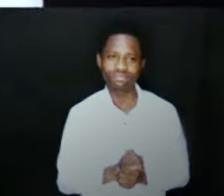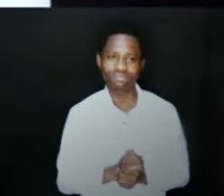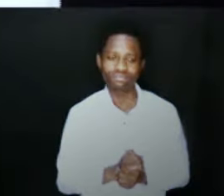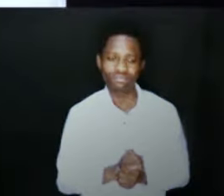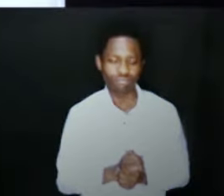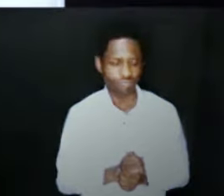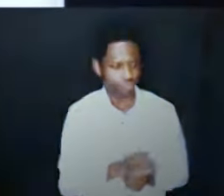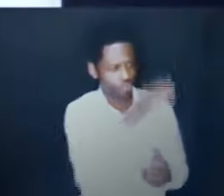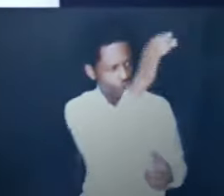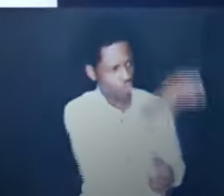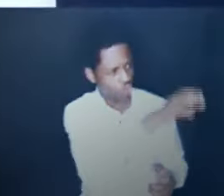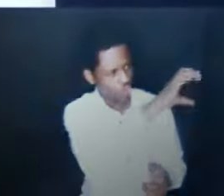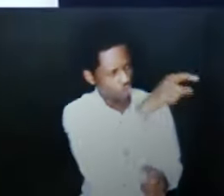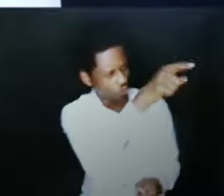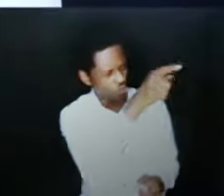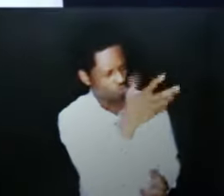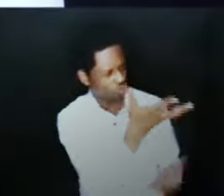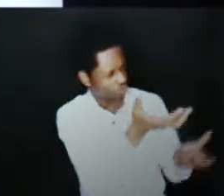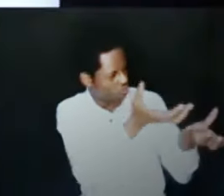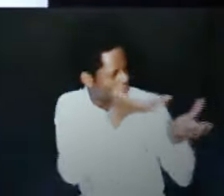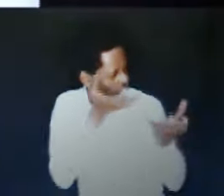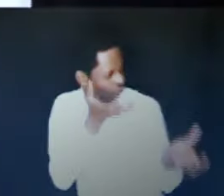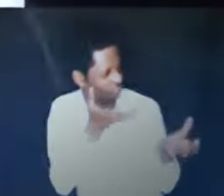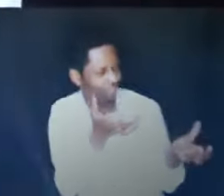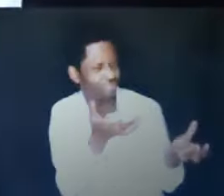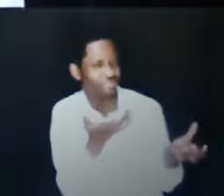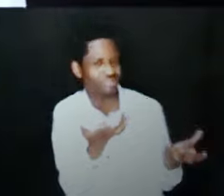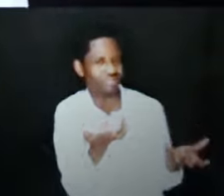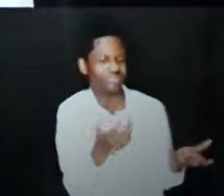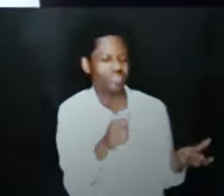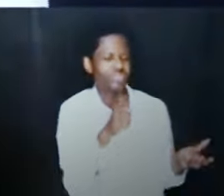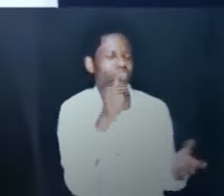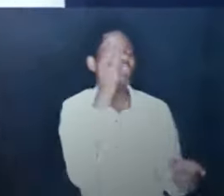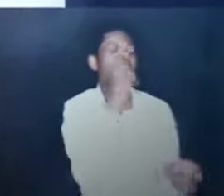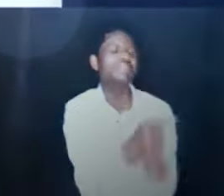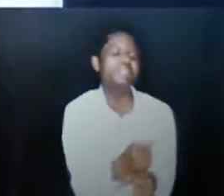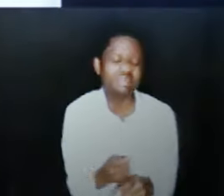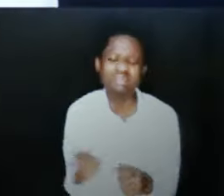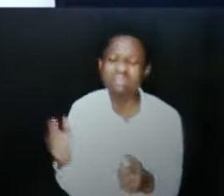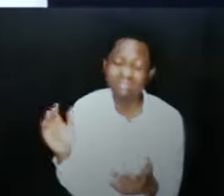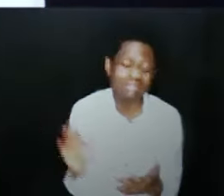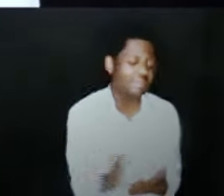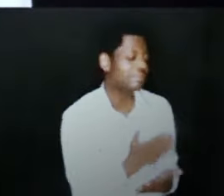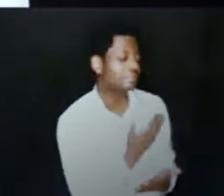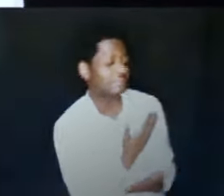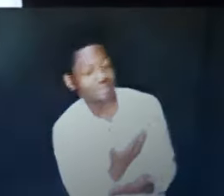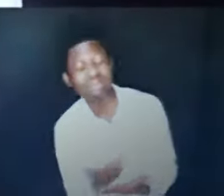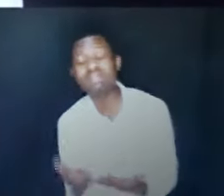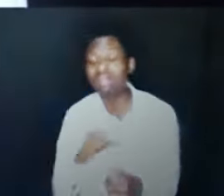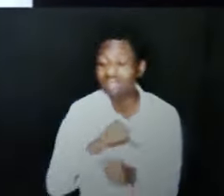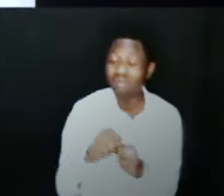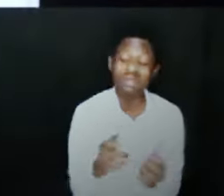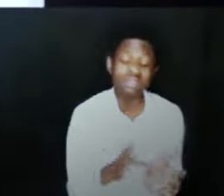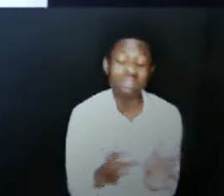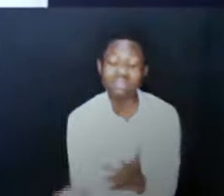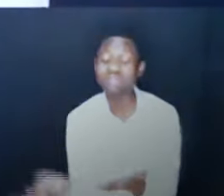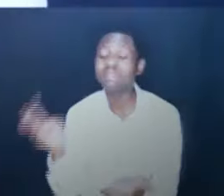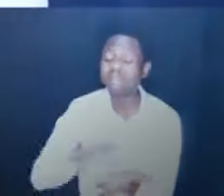The demand of the cross is not just singing about the risen Lord